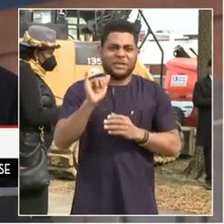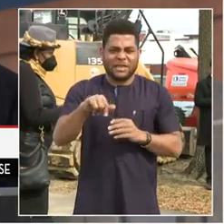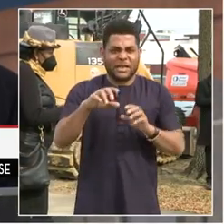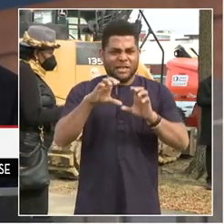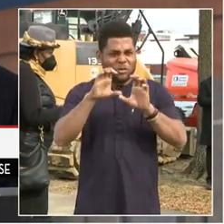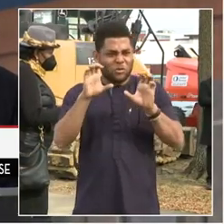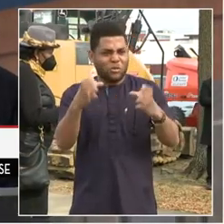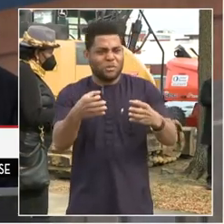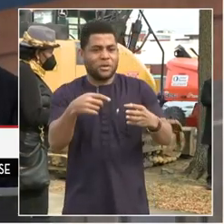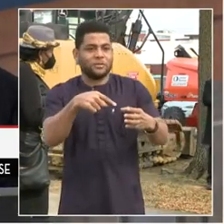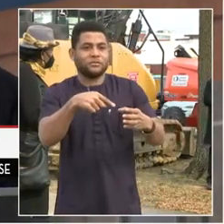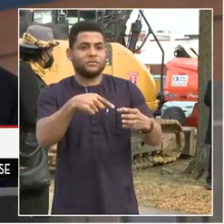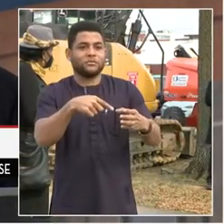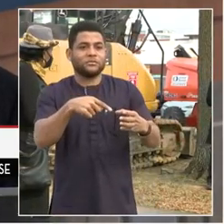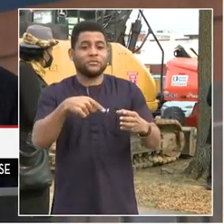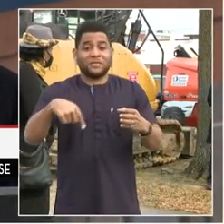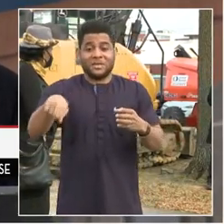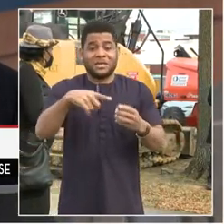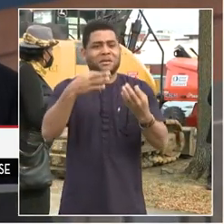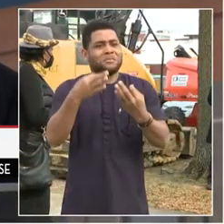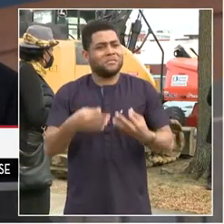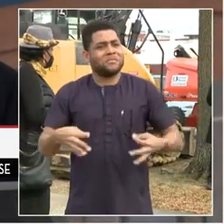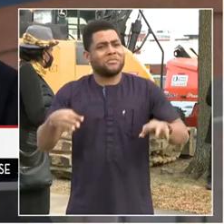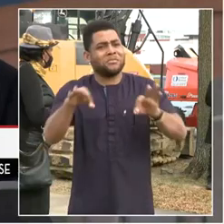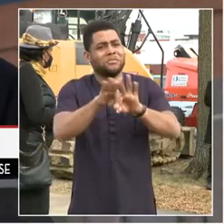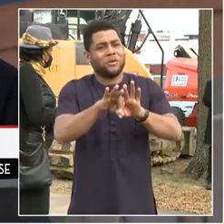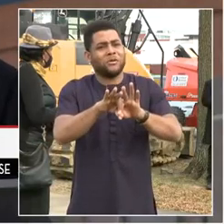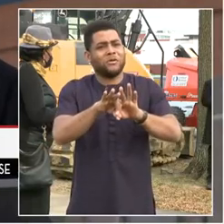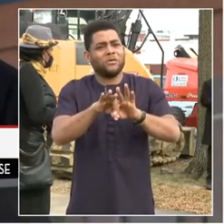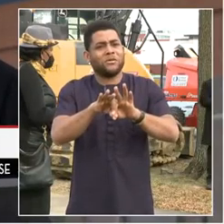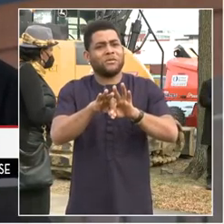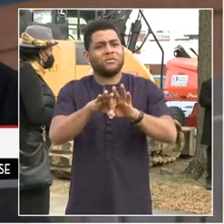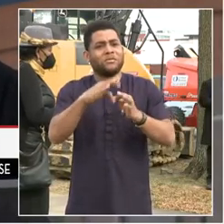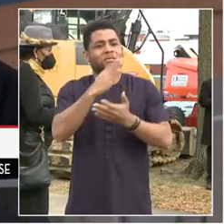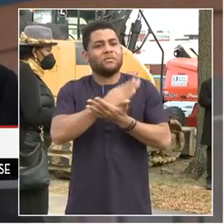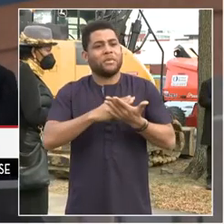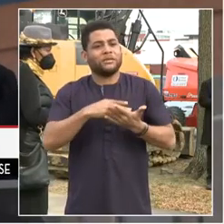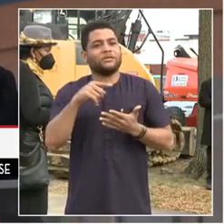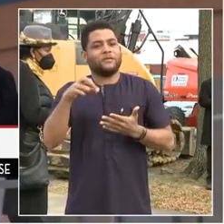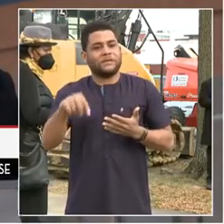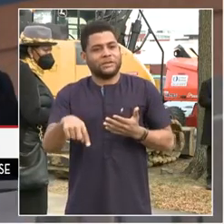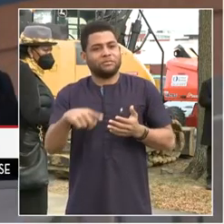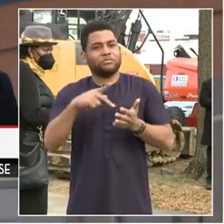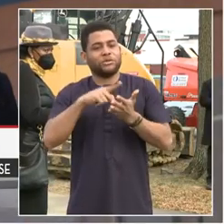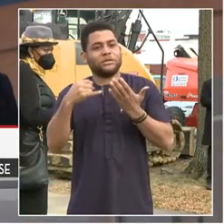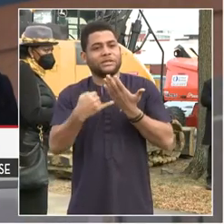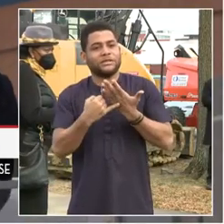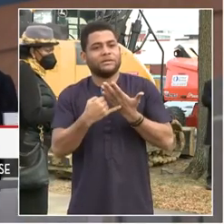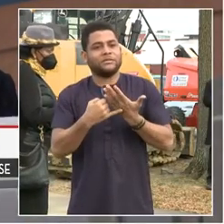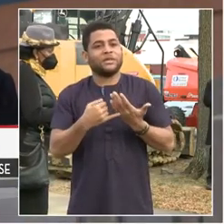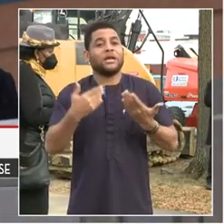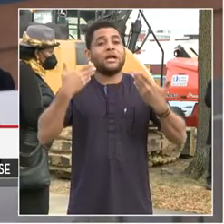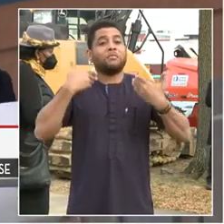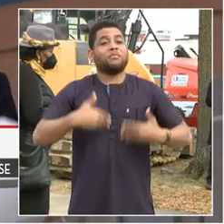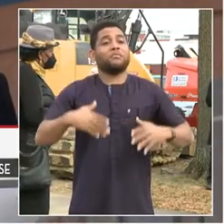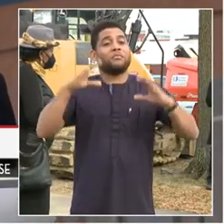on as we look ahead. As president of the George Washington University, I've acknowledged